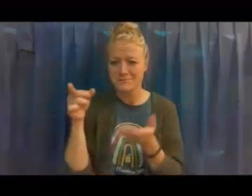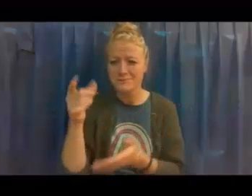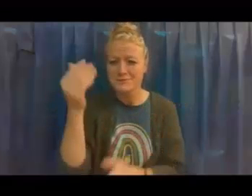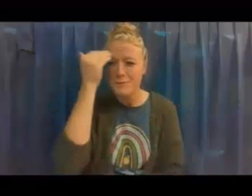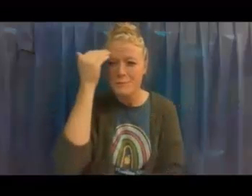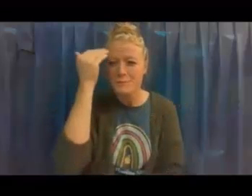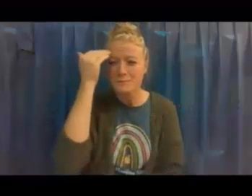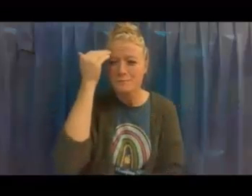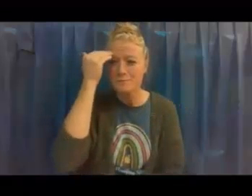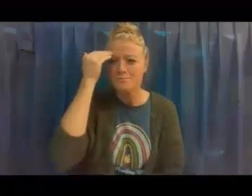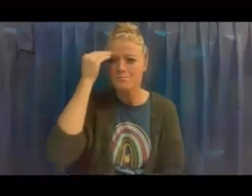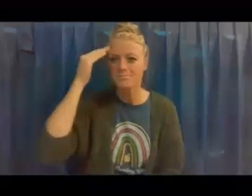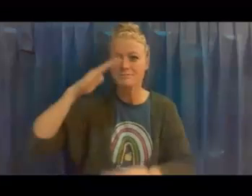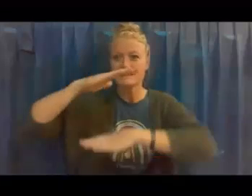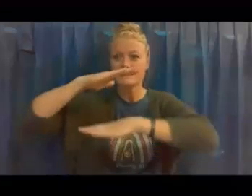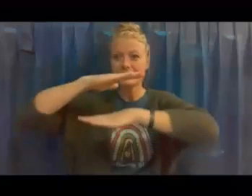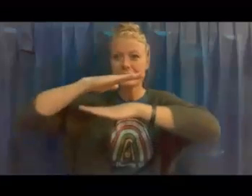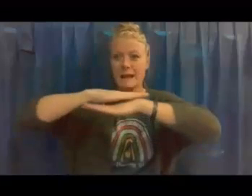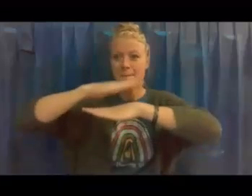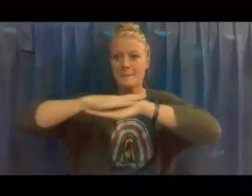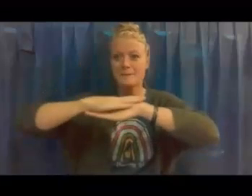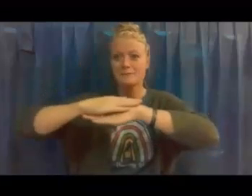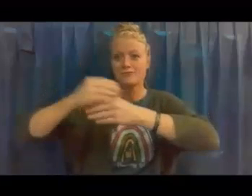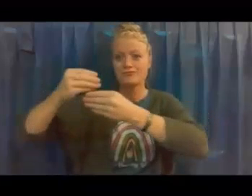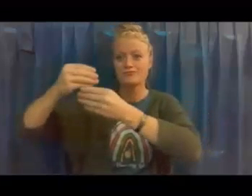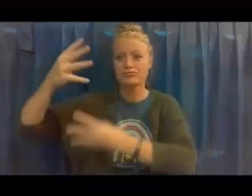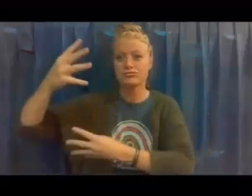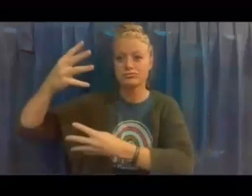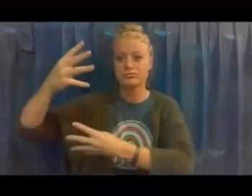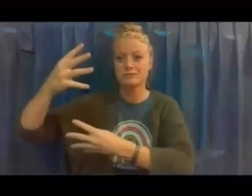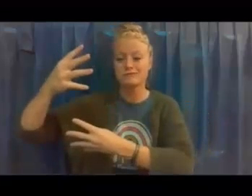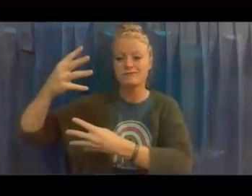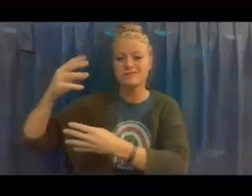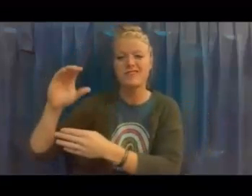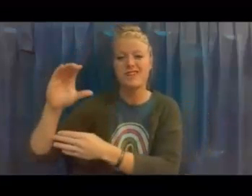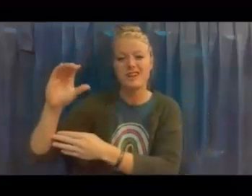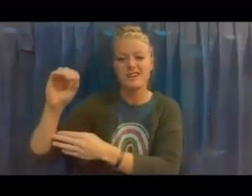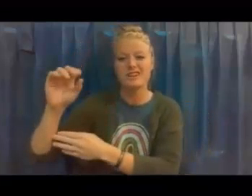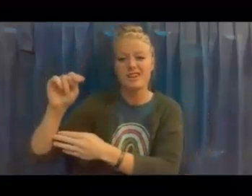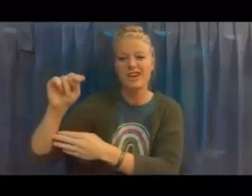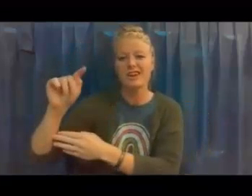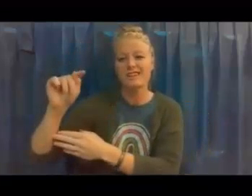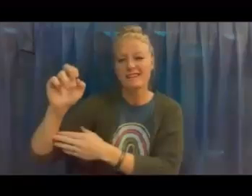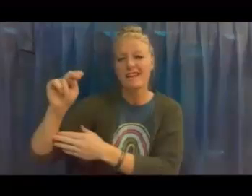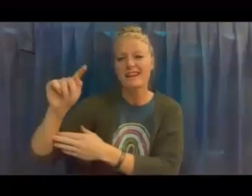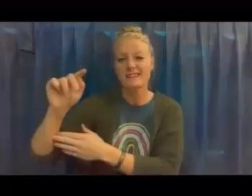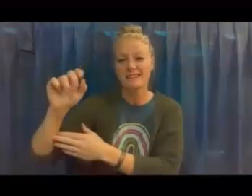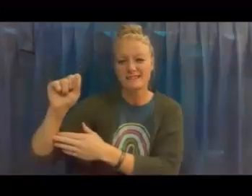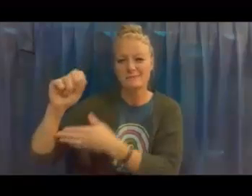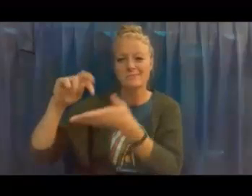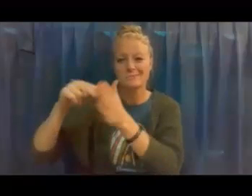What's this? You know, the table of contents.